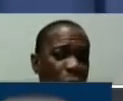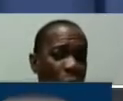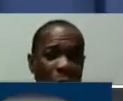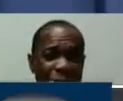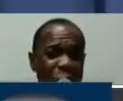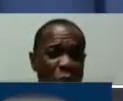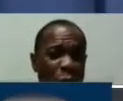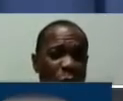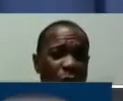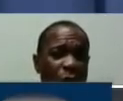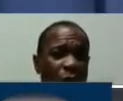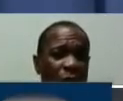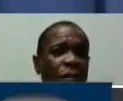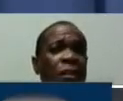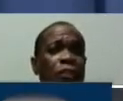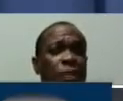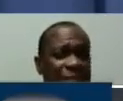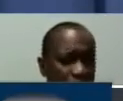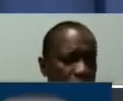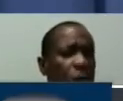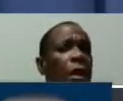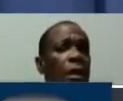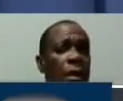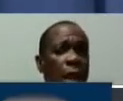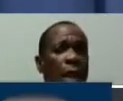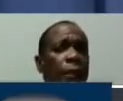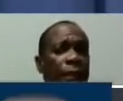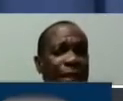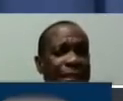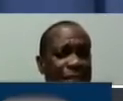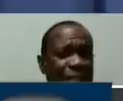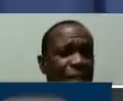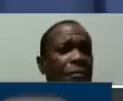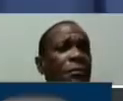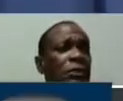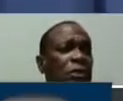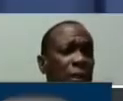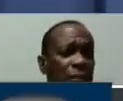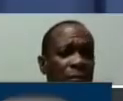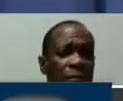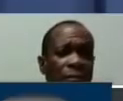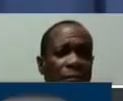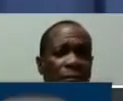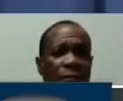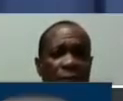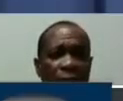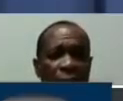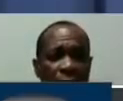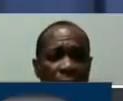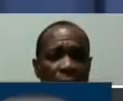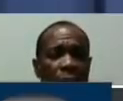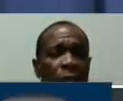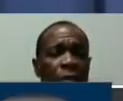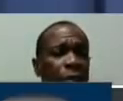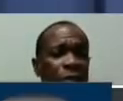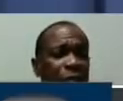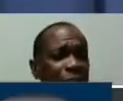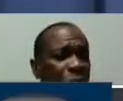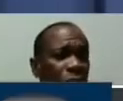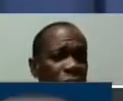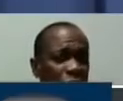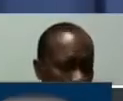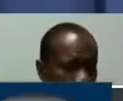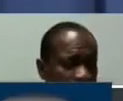shutting down certain outpatient clinics, we are going to have to take that decision now. Arrangements will be made for